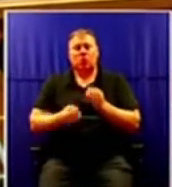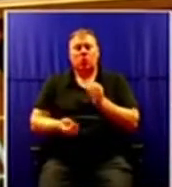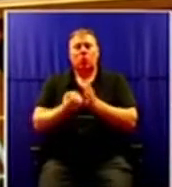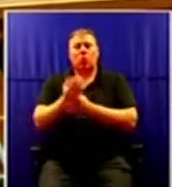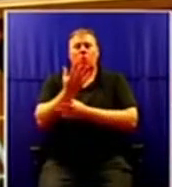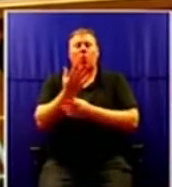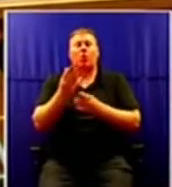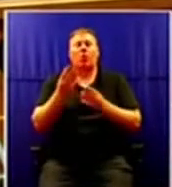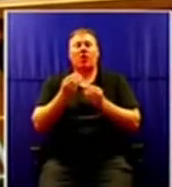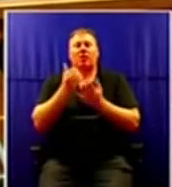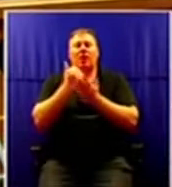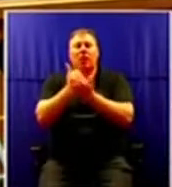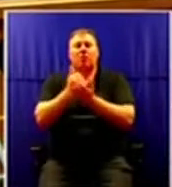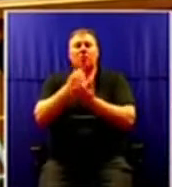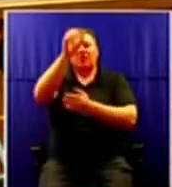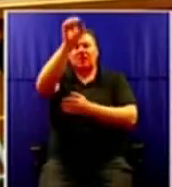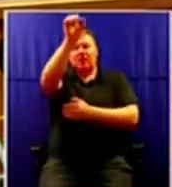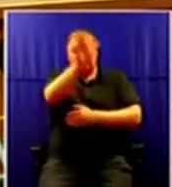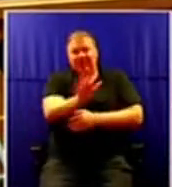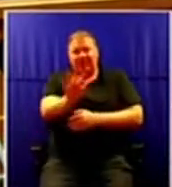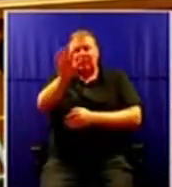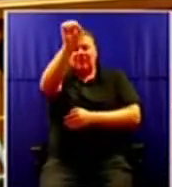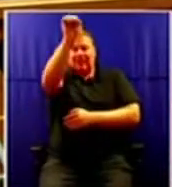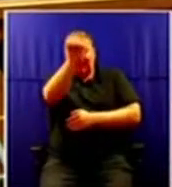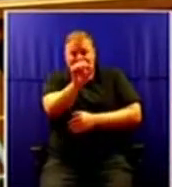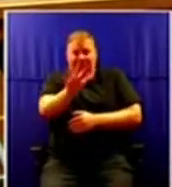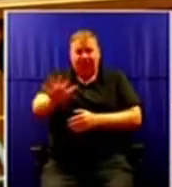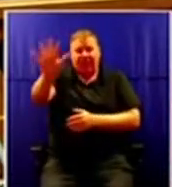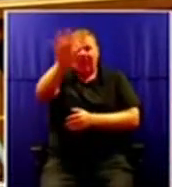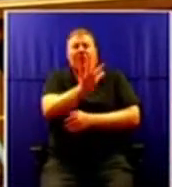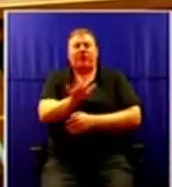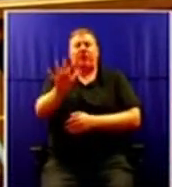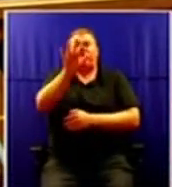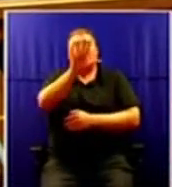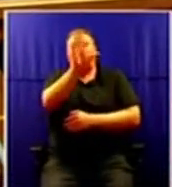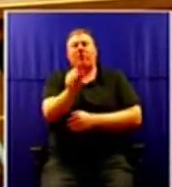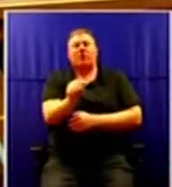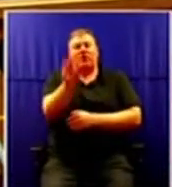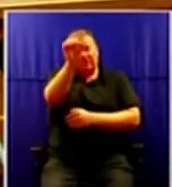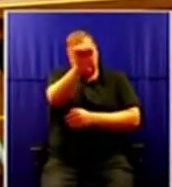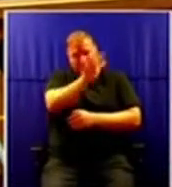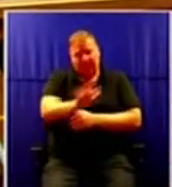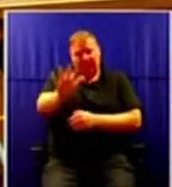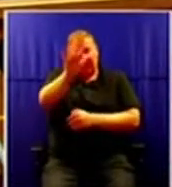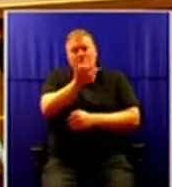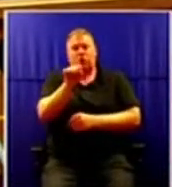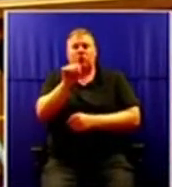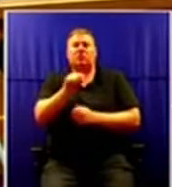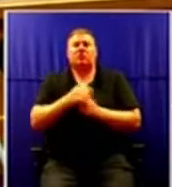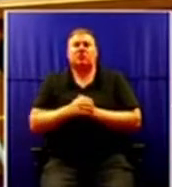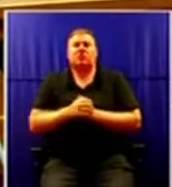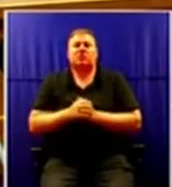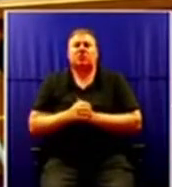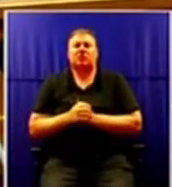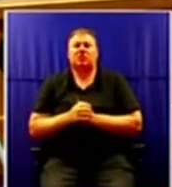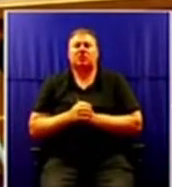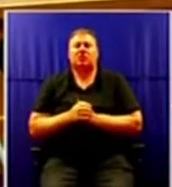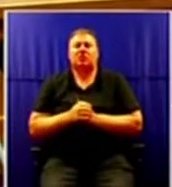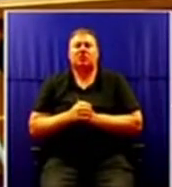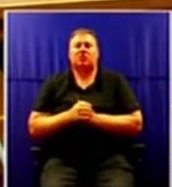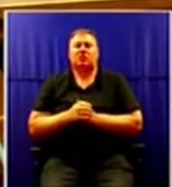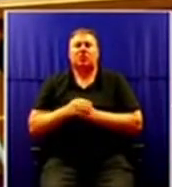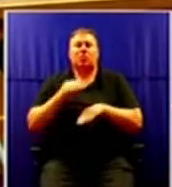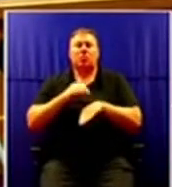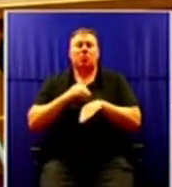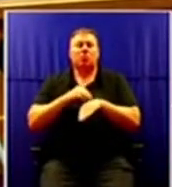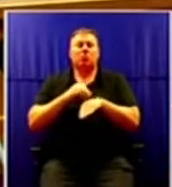African region. This is gaining increasing importance and is presenting greater opportunities now that